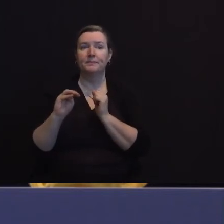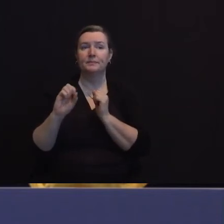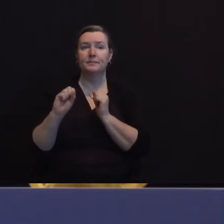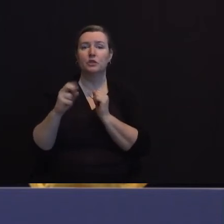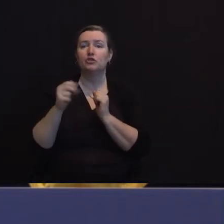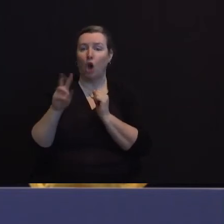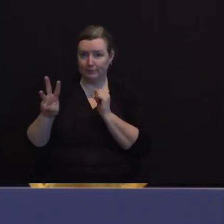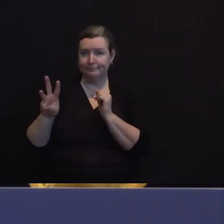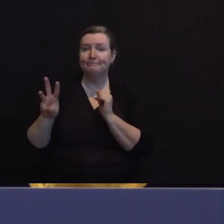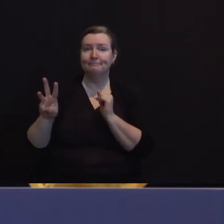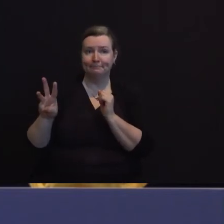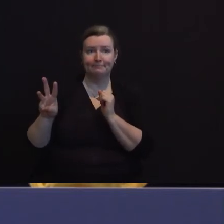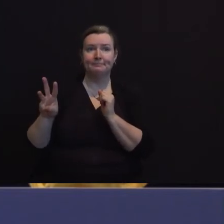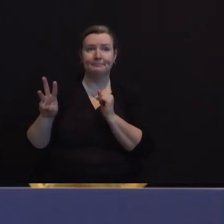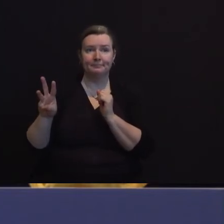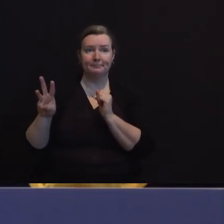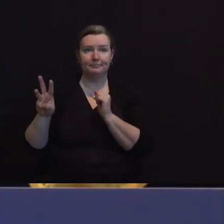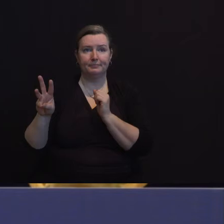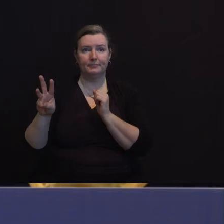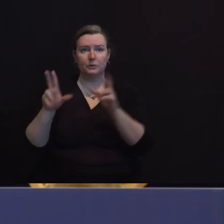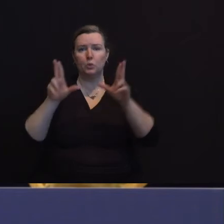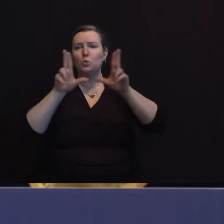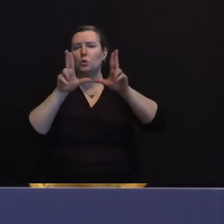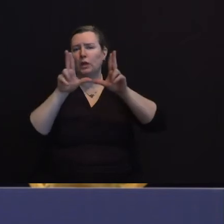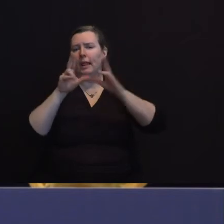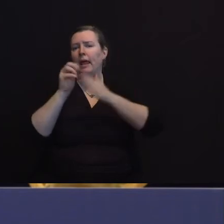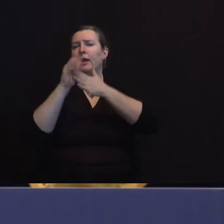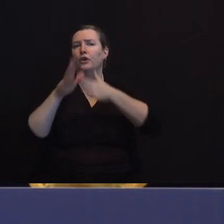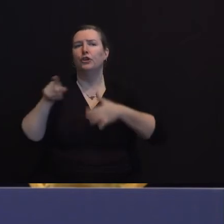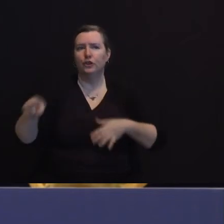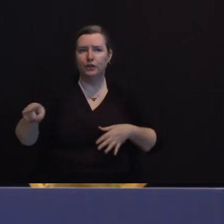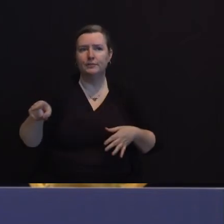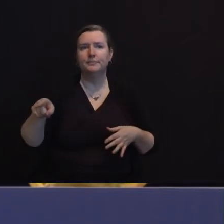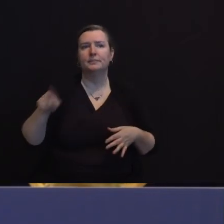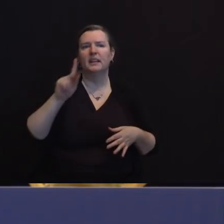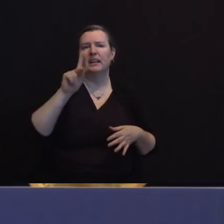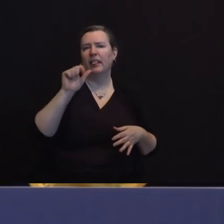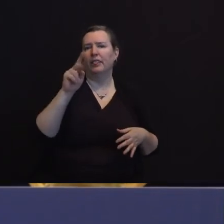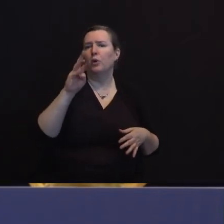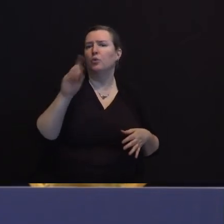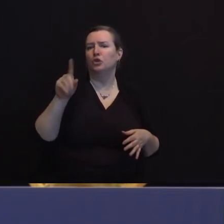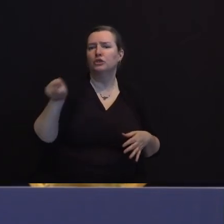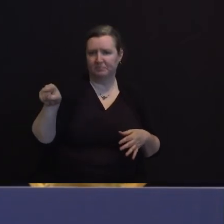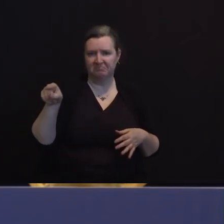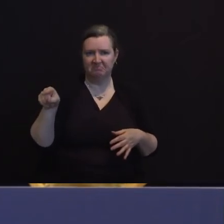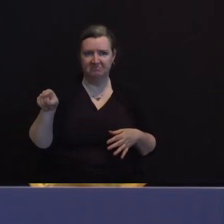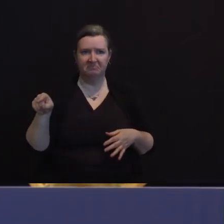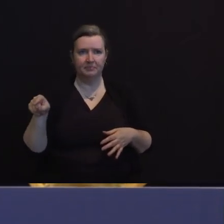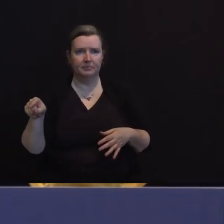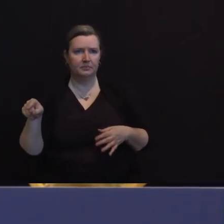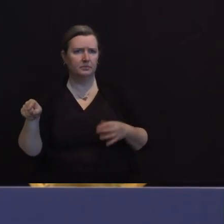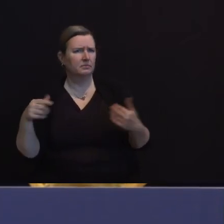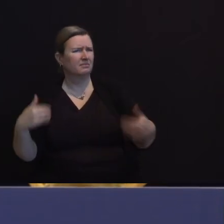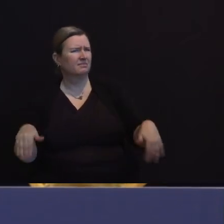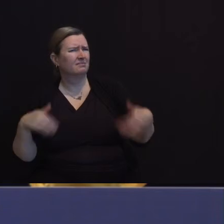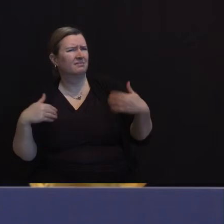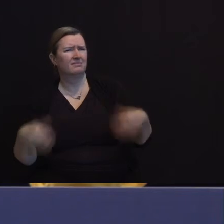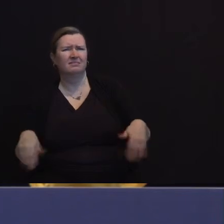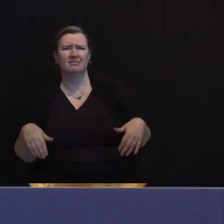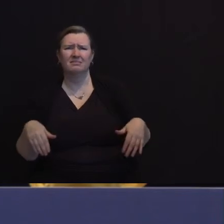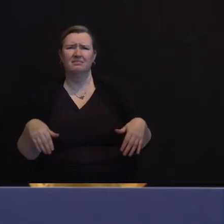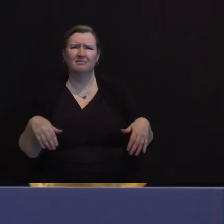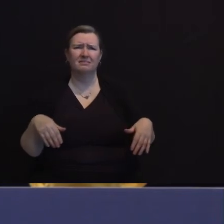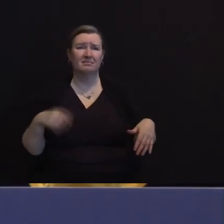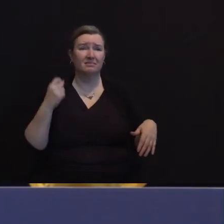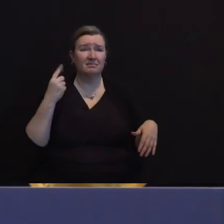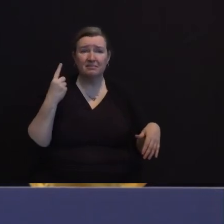was talking and comparing notes about what is a very stressful school year and a lot of heroism. This isn't coming from us. So in